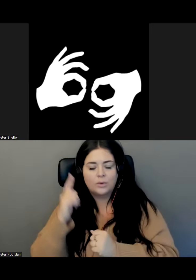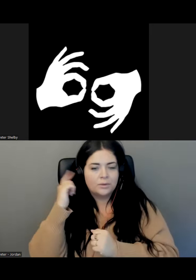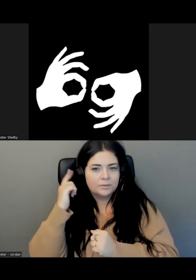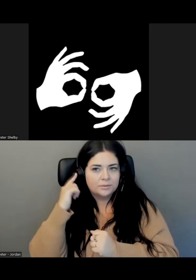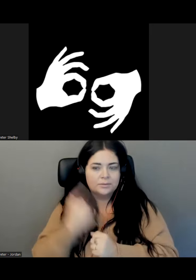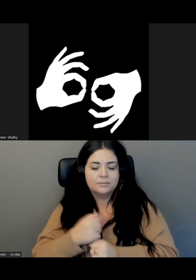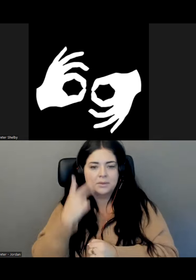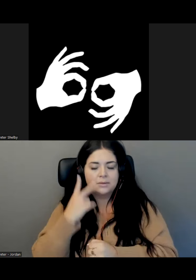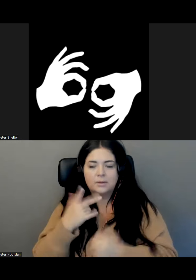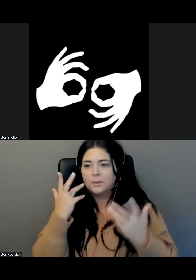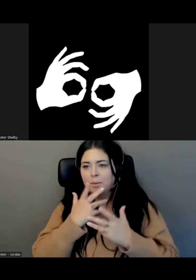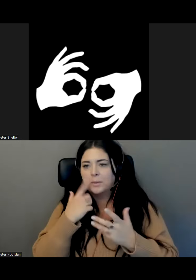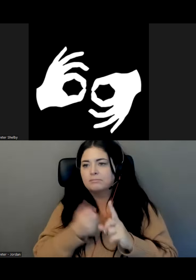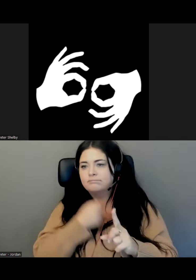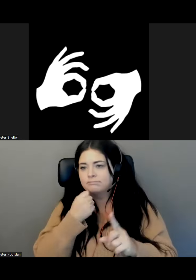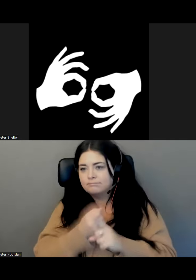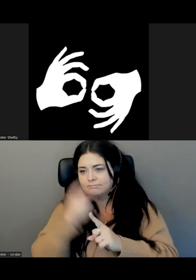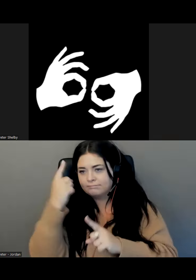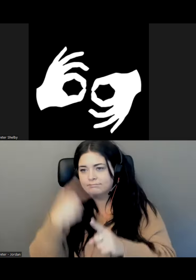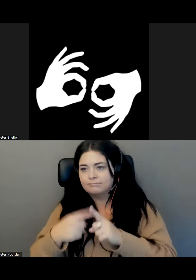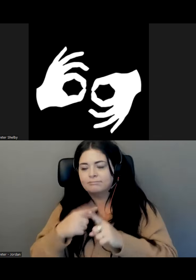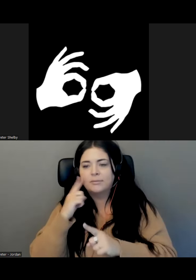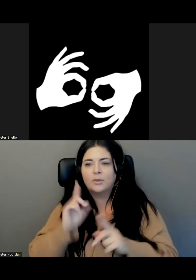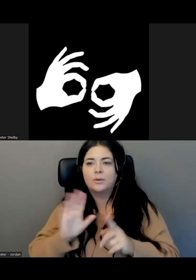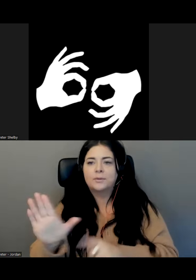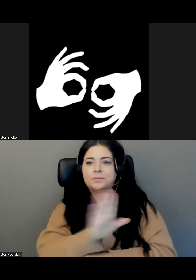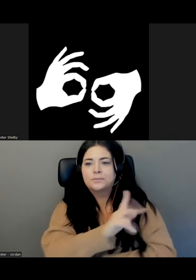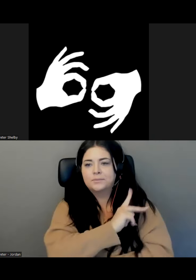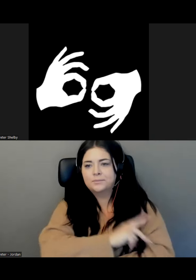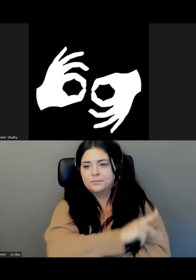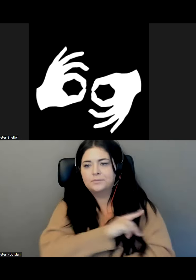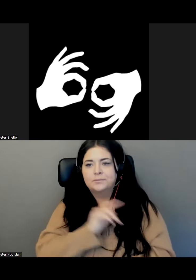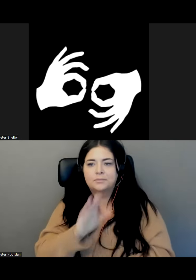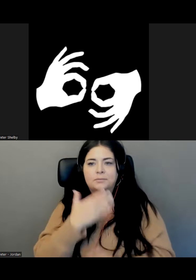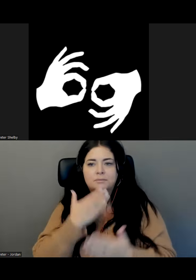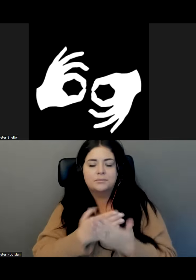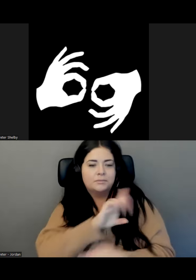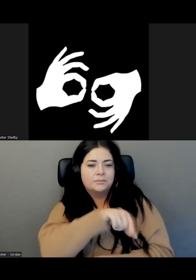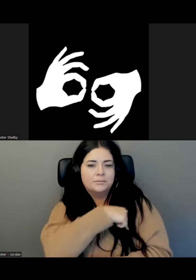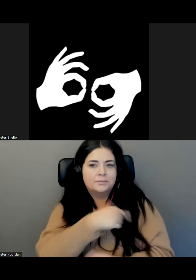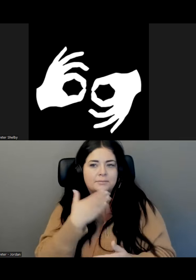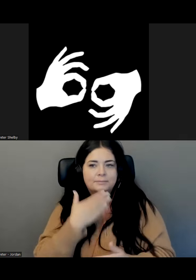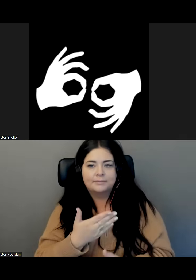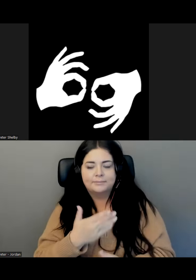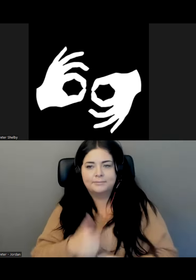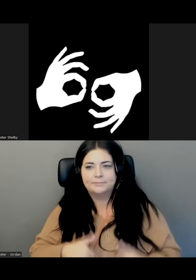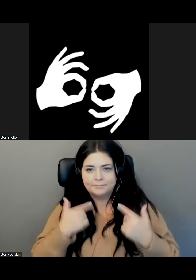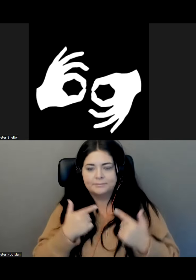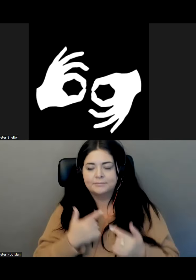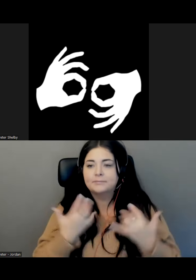positive impact that it can have on his patients' quality of life and their overall well-being. And I'm going to go ahead and pass